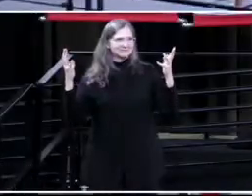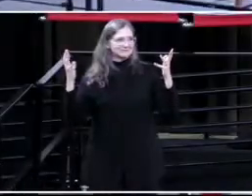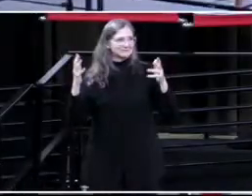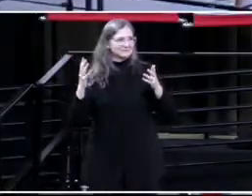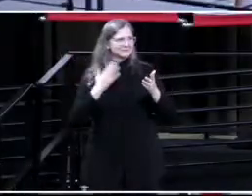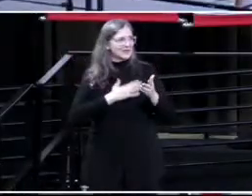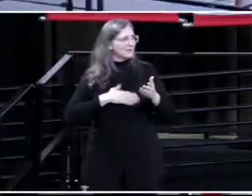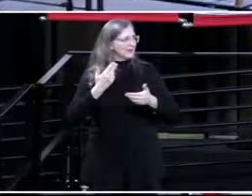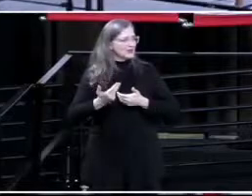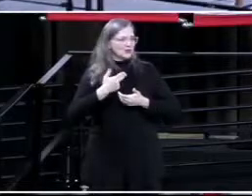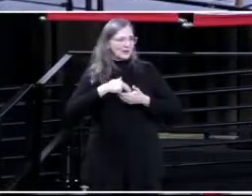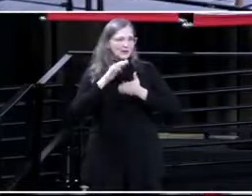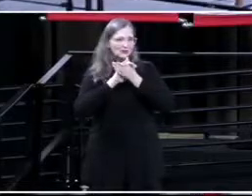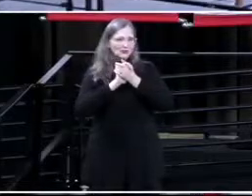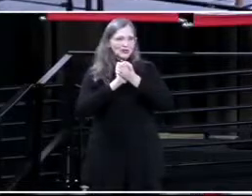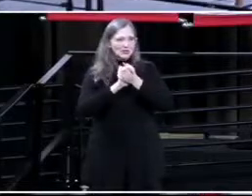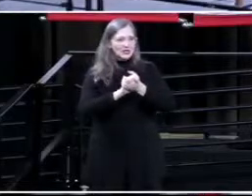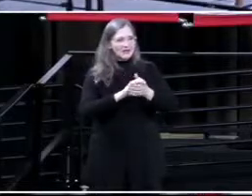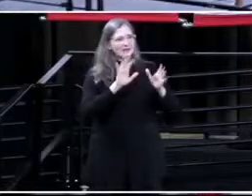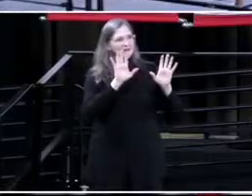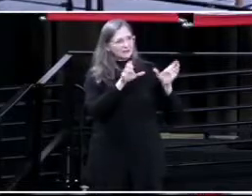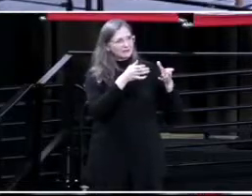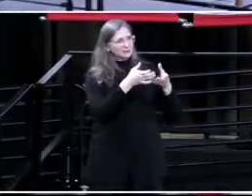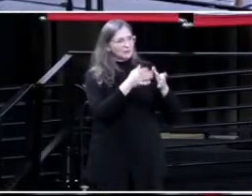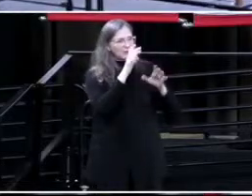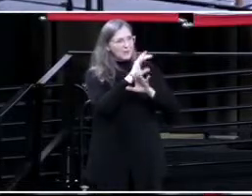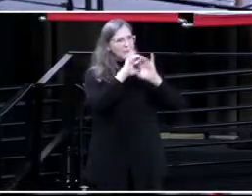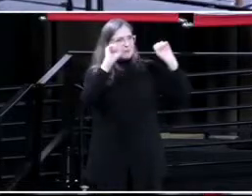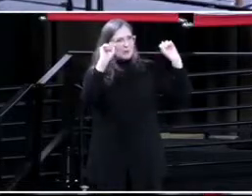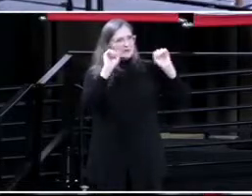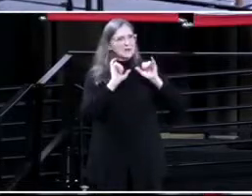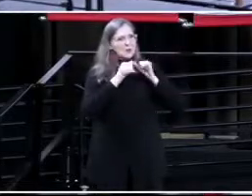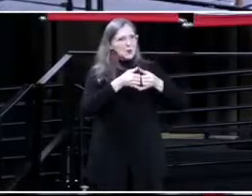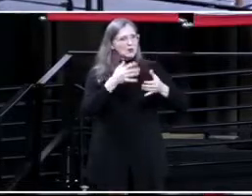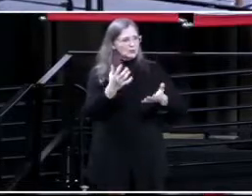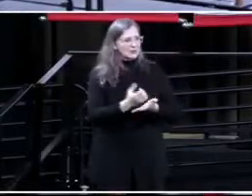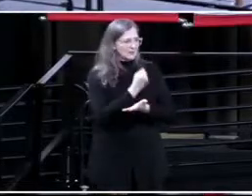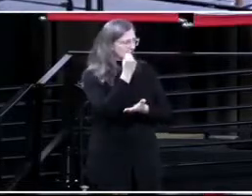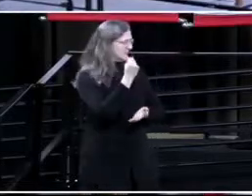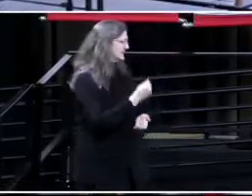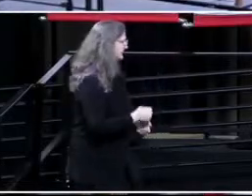Please join me in congratulating this year's President's Awards recipients.